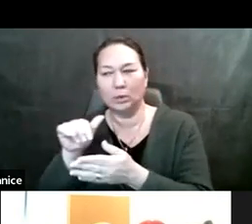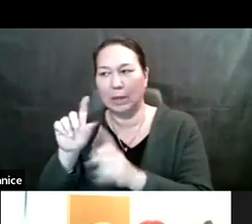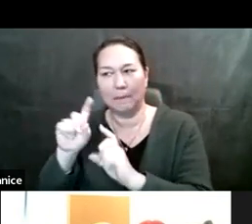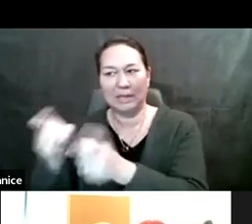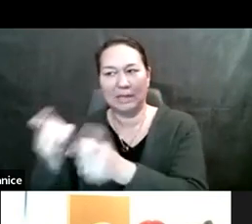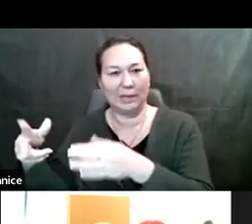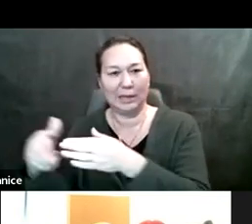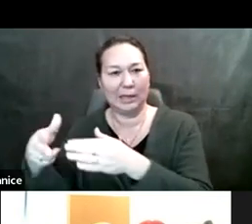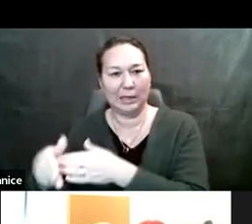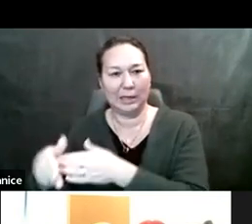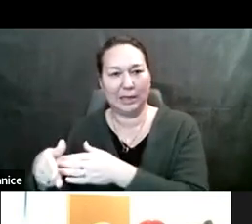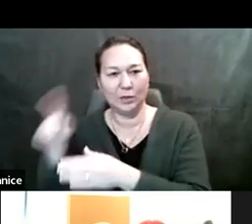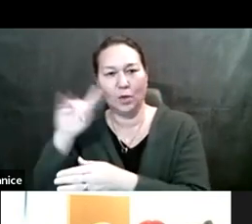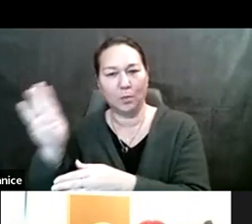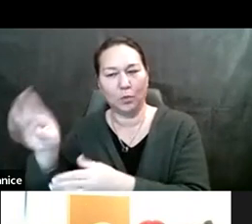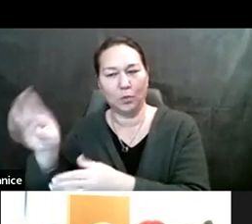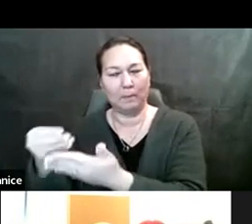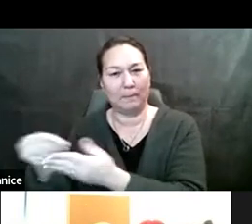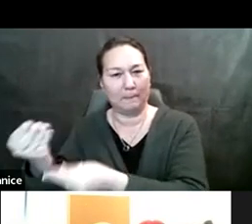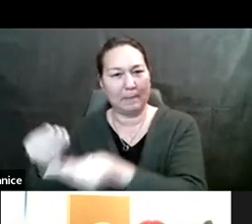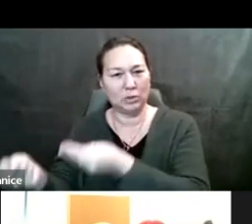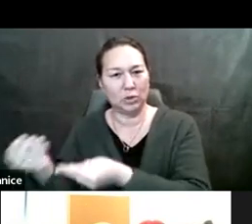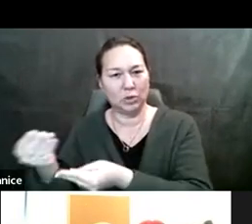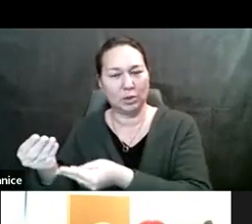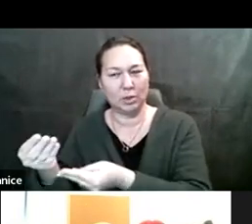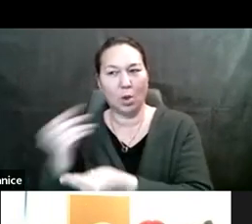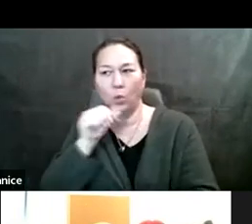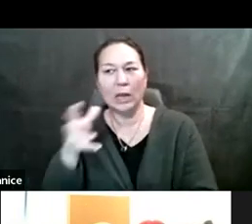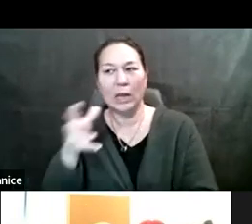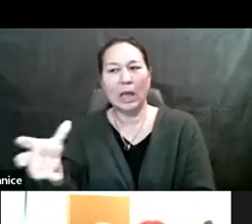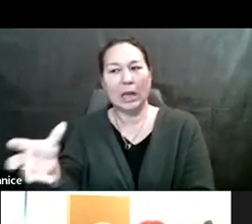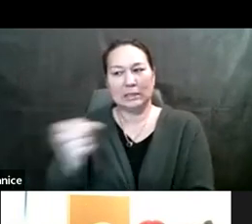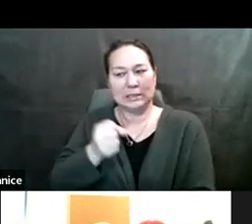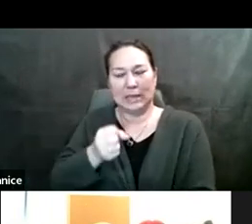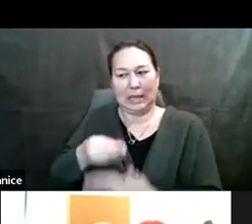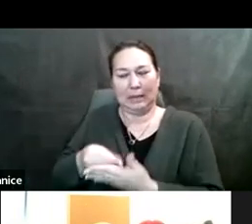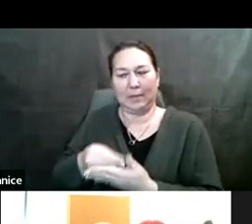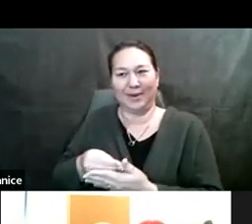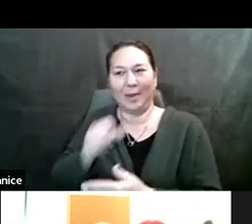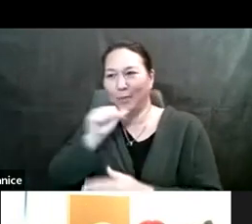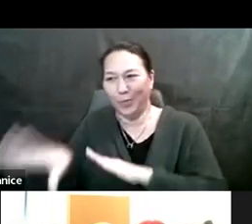they're not taking any money from them but they're not adding any money either